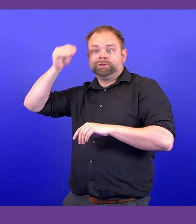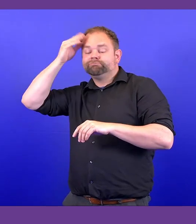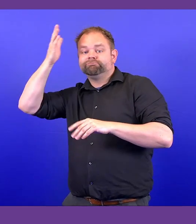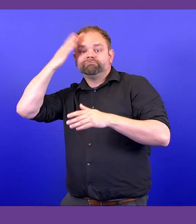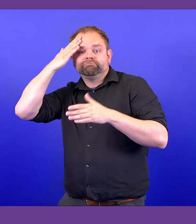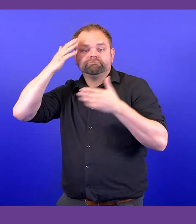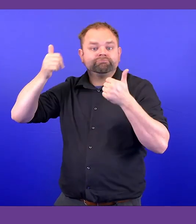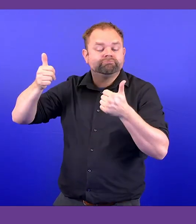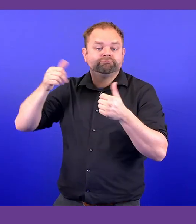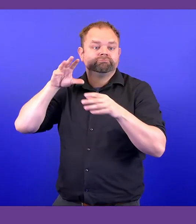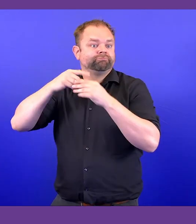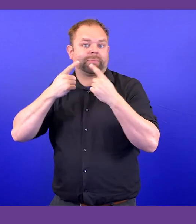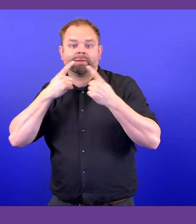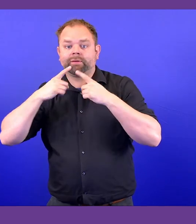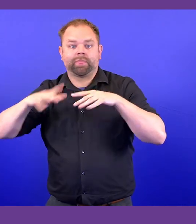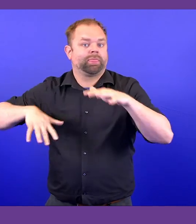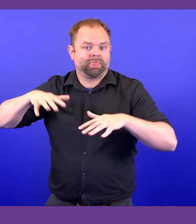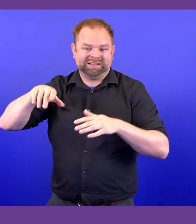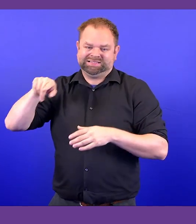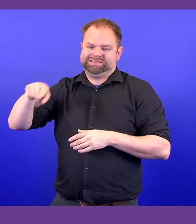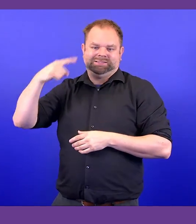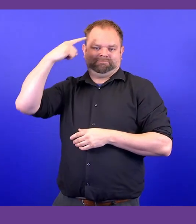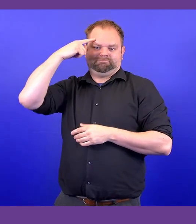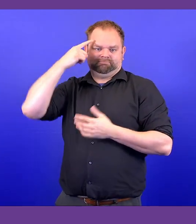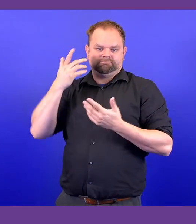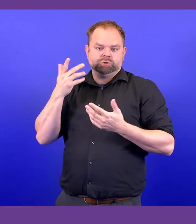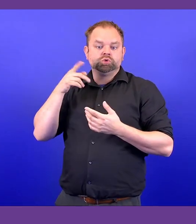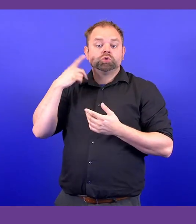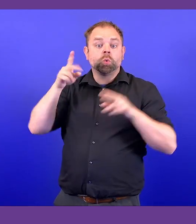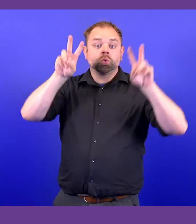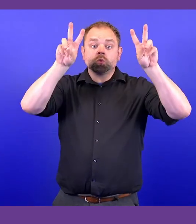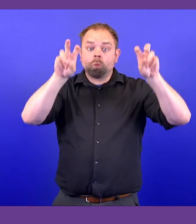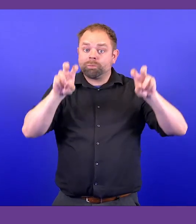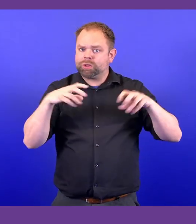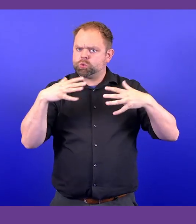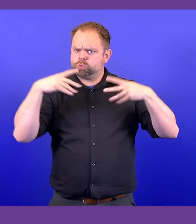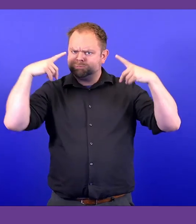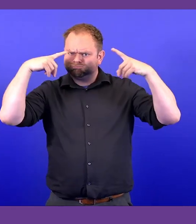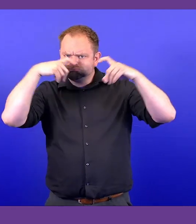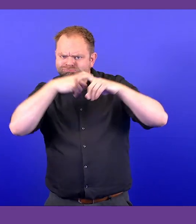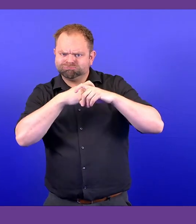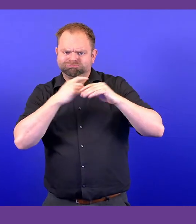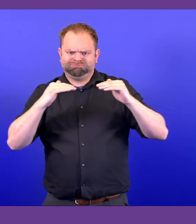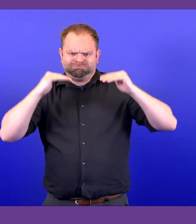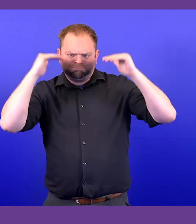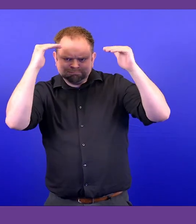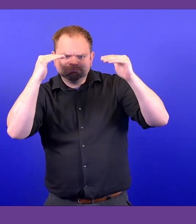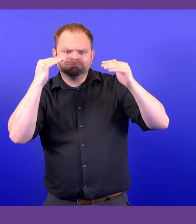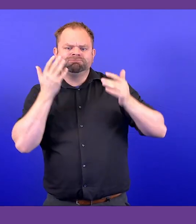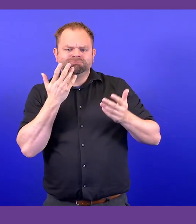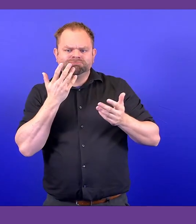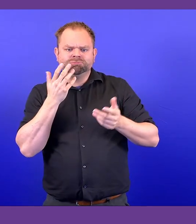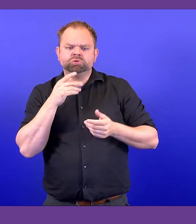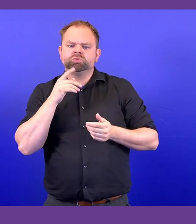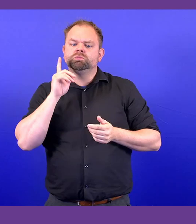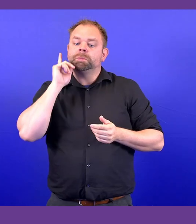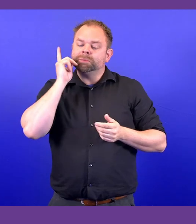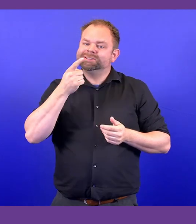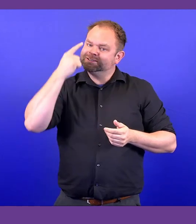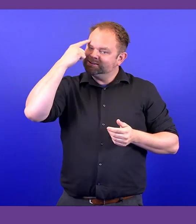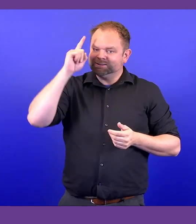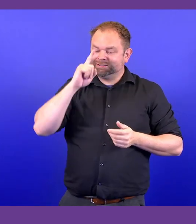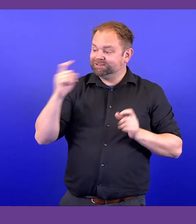word standardization, and you all know how difficult it is to find good experts who have the time, the